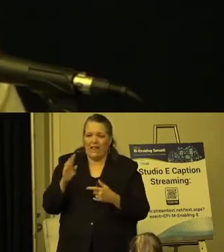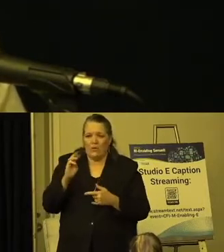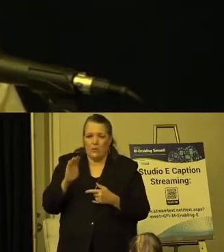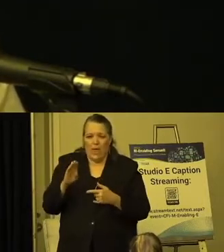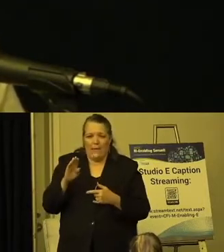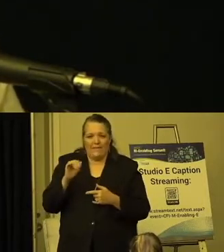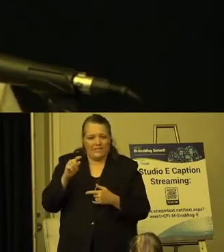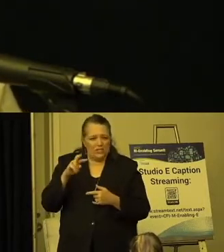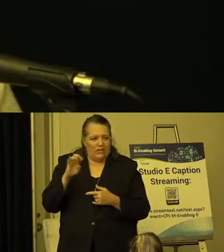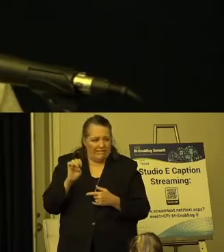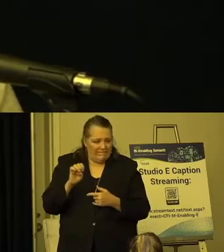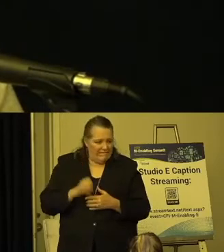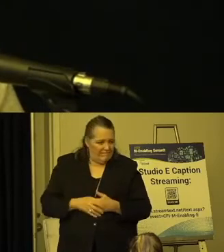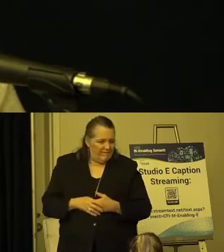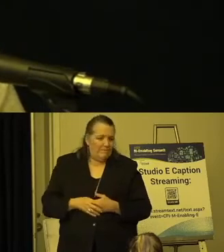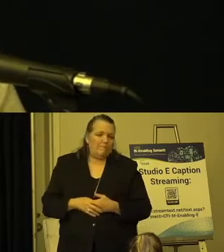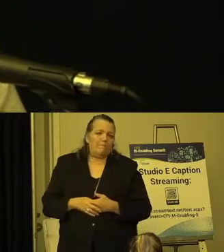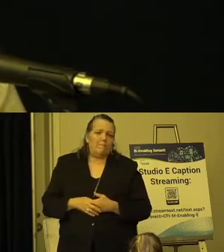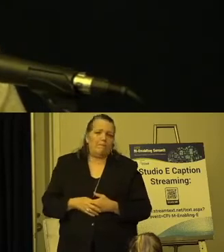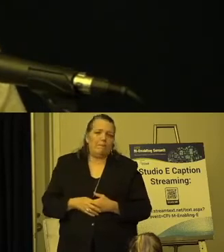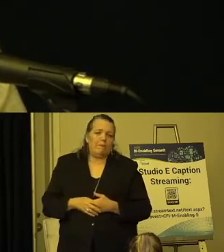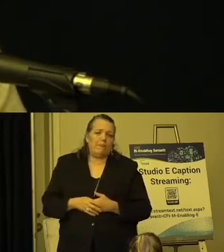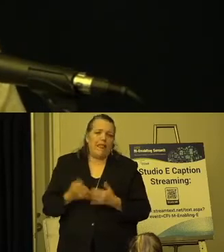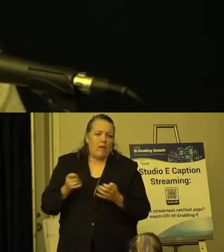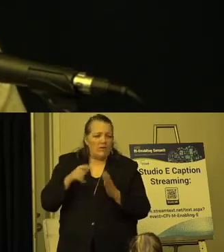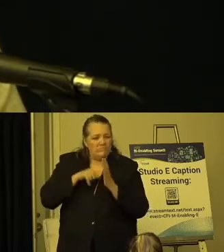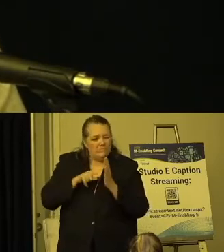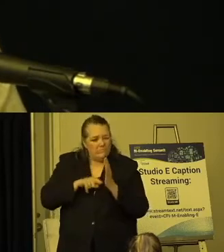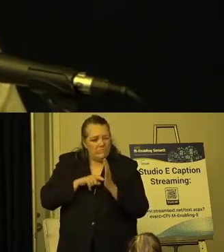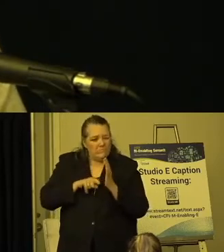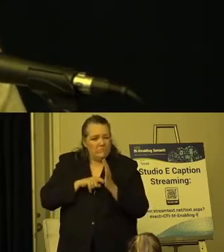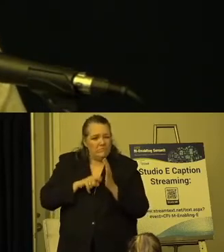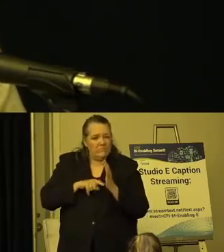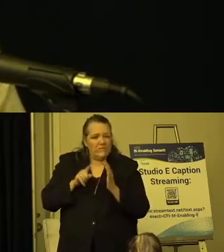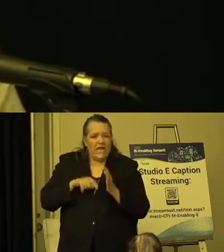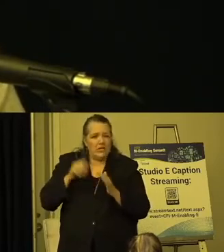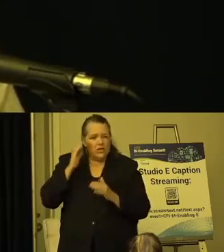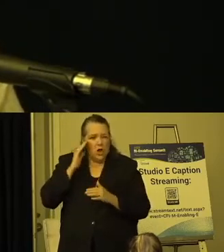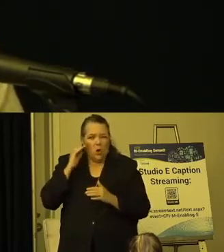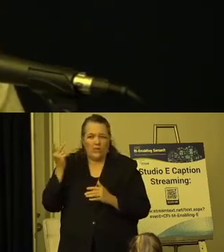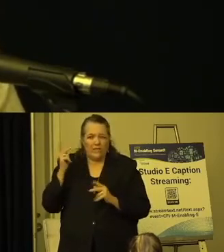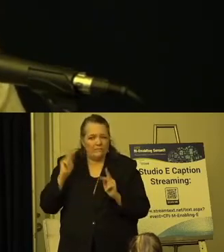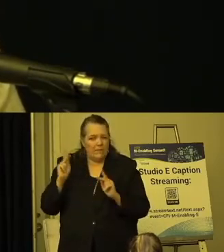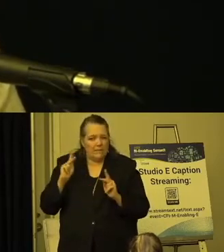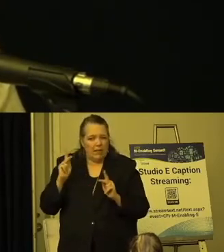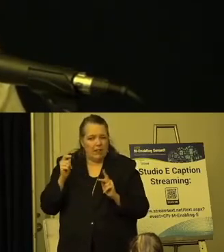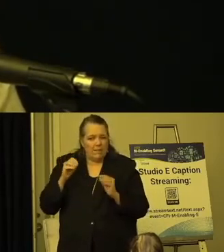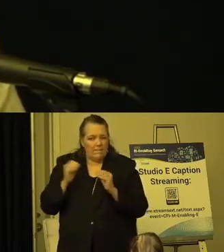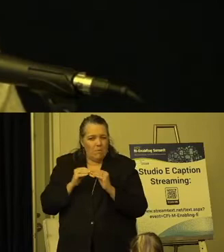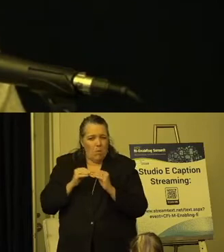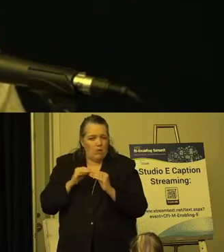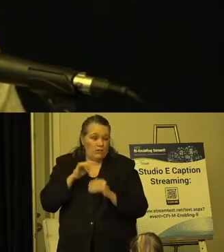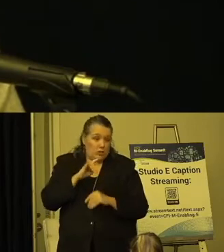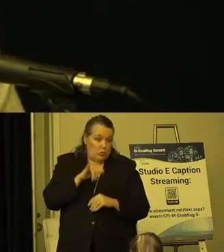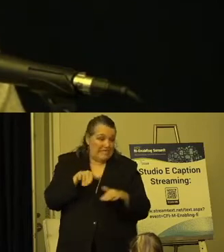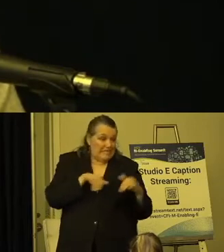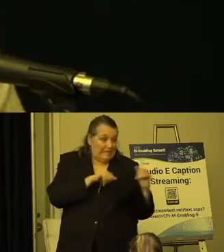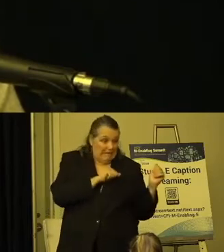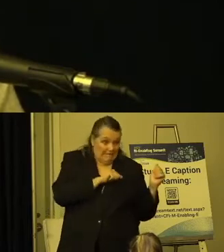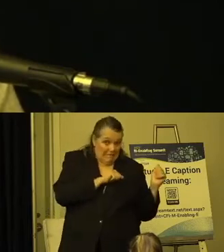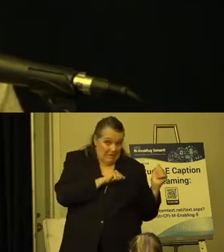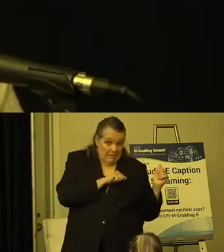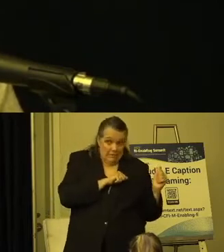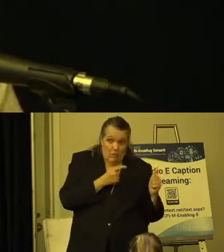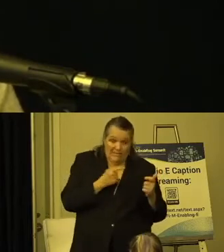Initiative. So today's session, I want to dig in a little bit more, get to know these people. Judy, who's leaving, I think one of